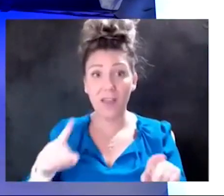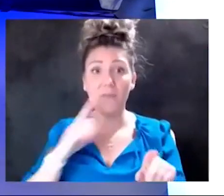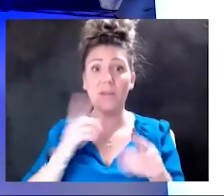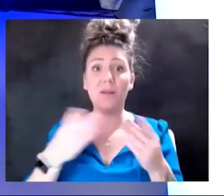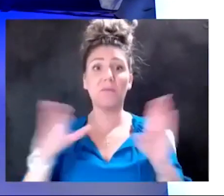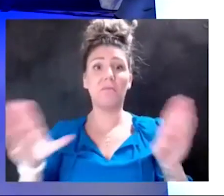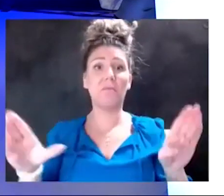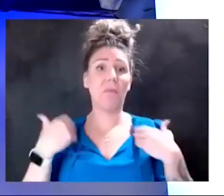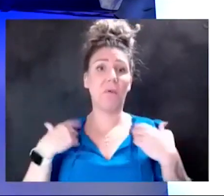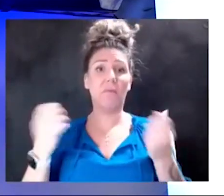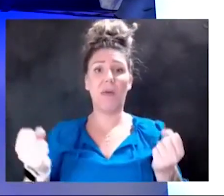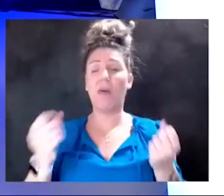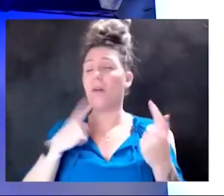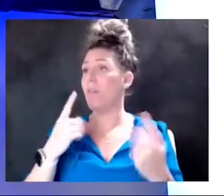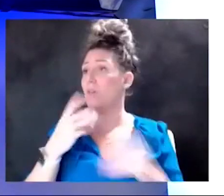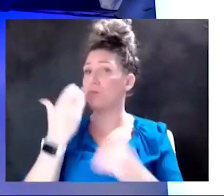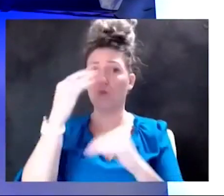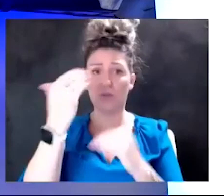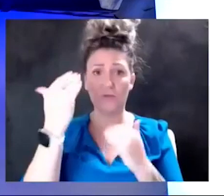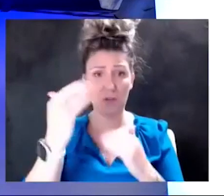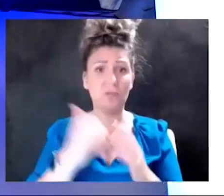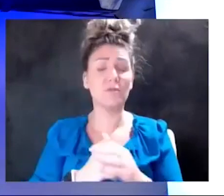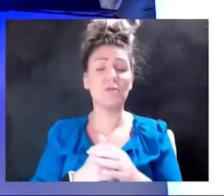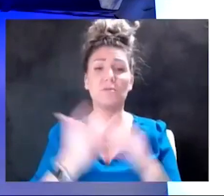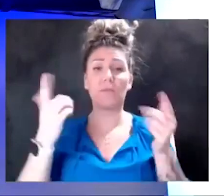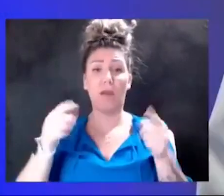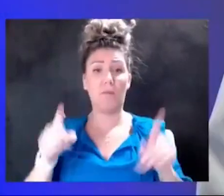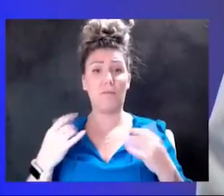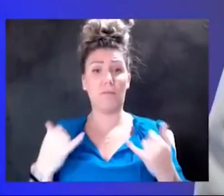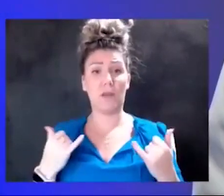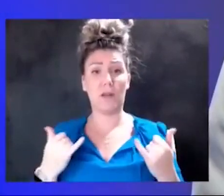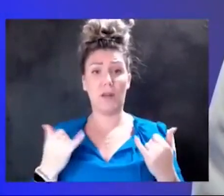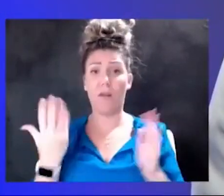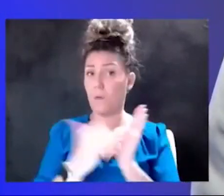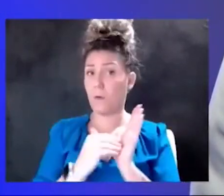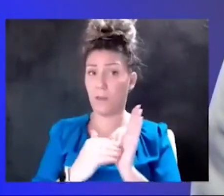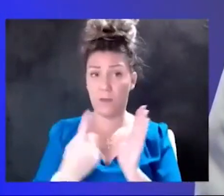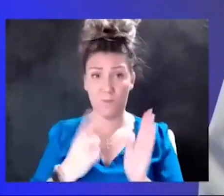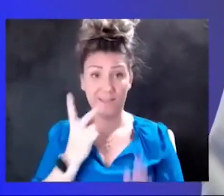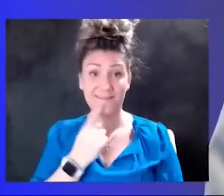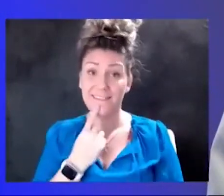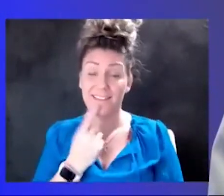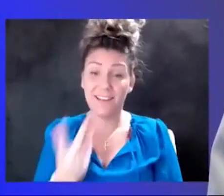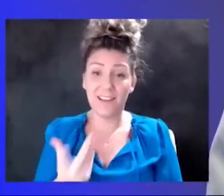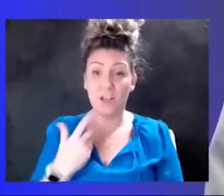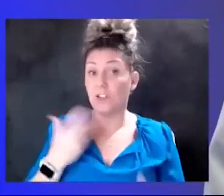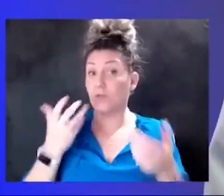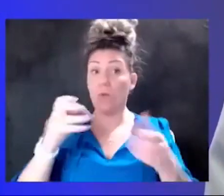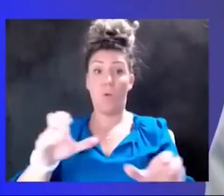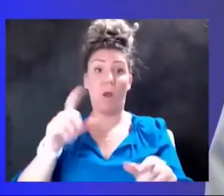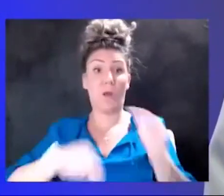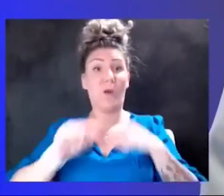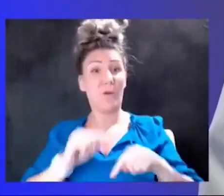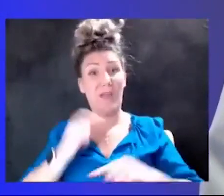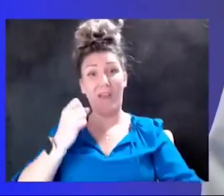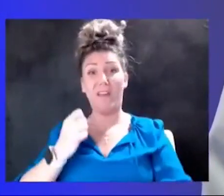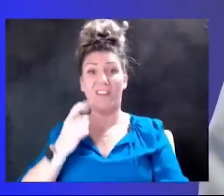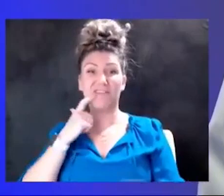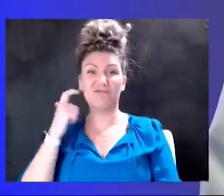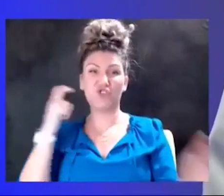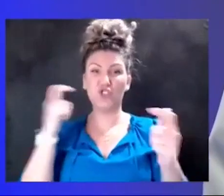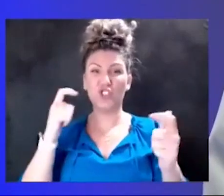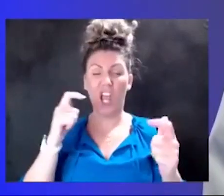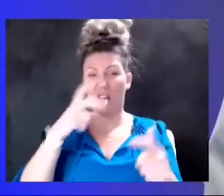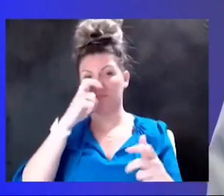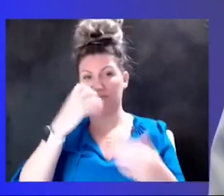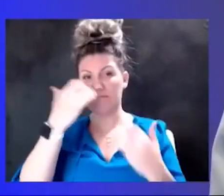and restrictions that they're doing now. Again, we said we don't want to have to go back to the large restrictions, the mask mandates,